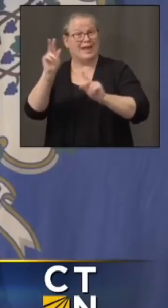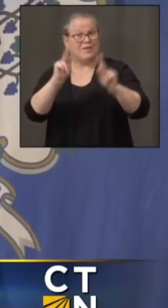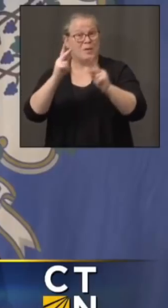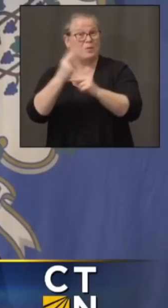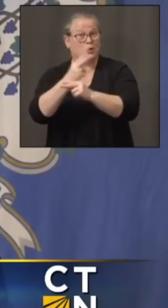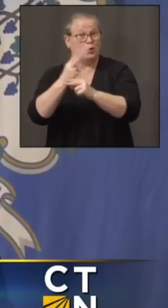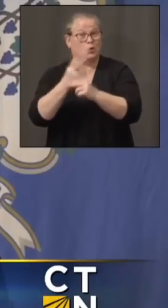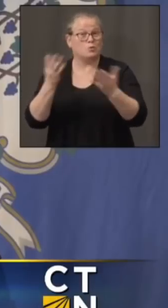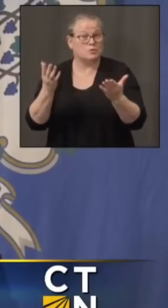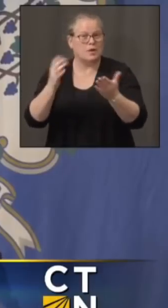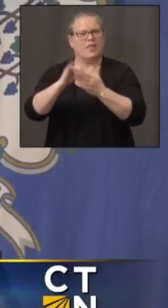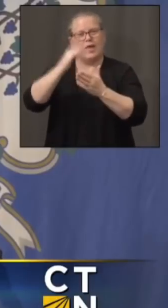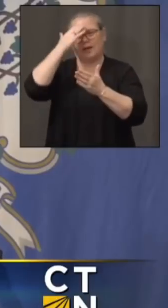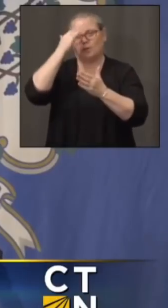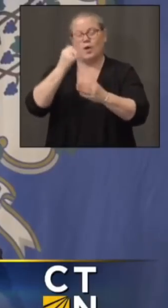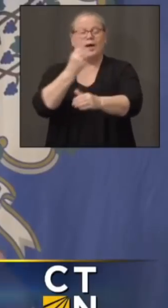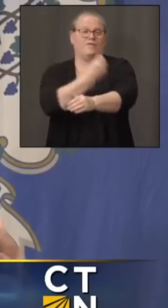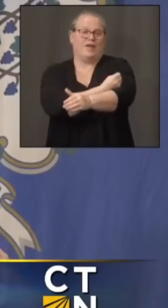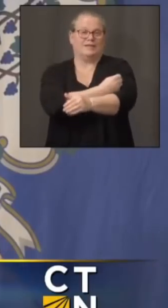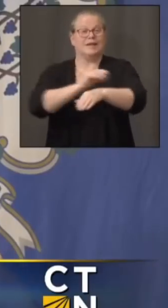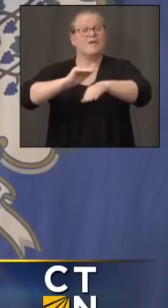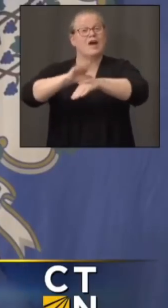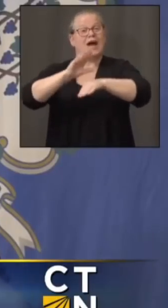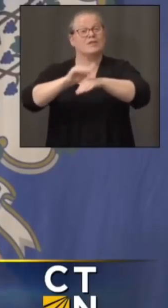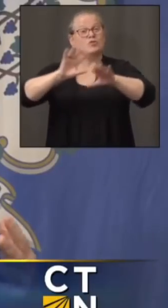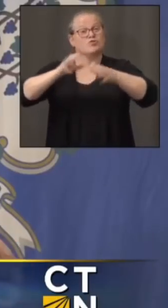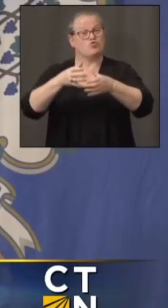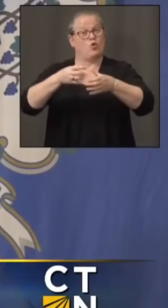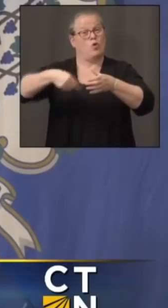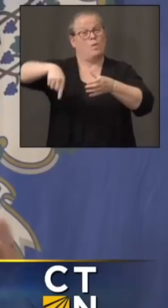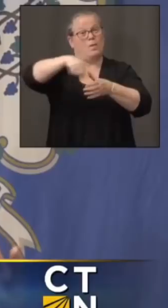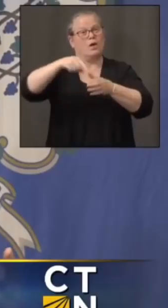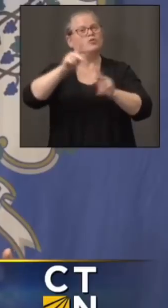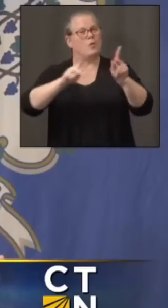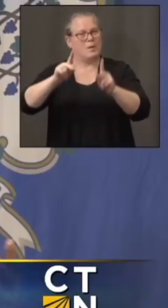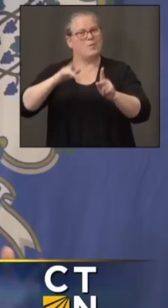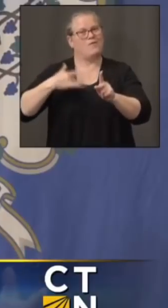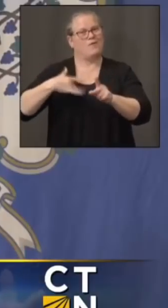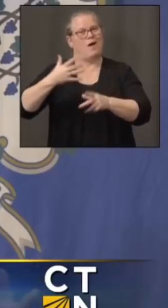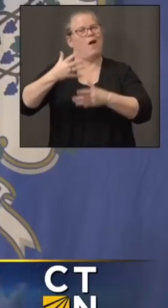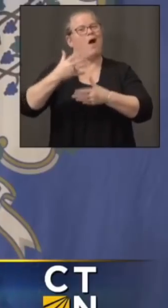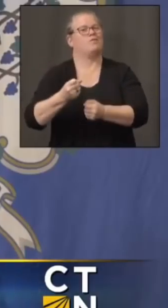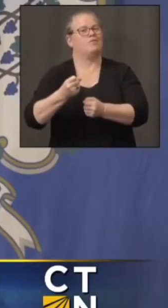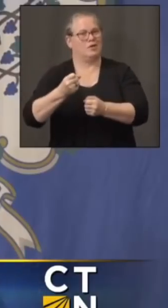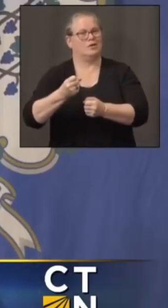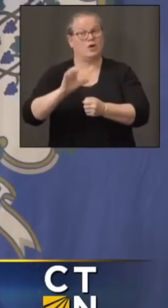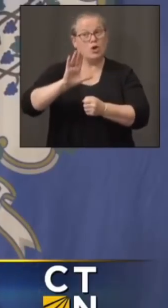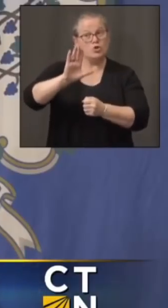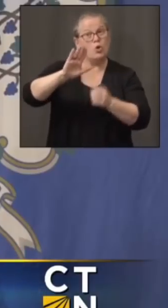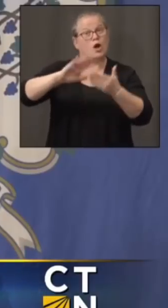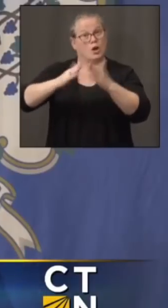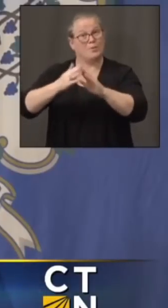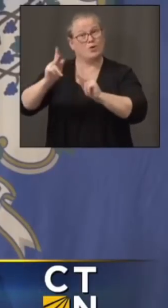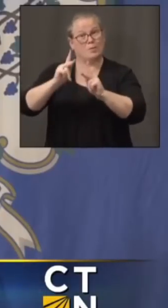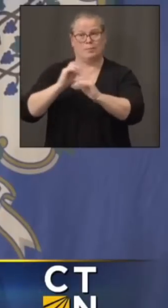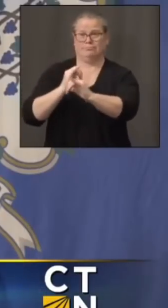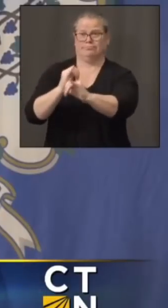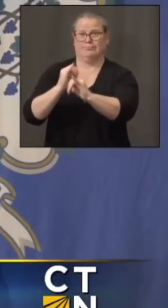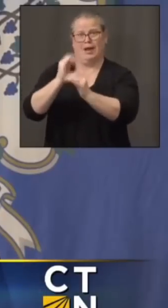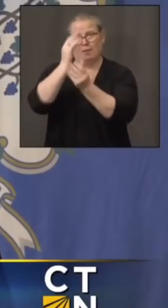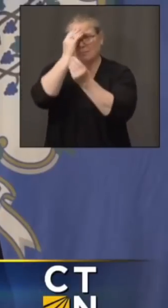vaccination advisory group, to give people confidence, folks from your community, to tell you what we're doing, why you should be doing